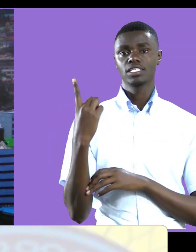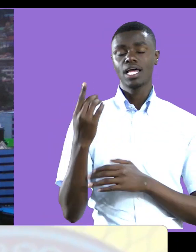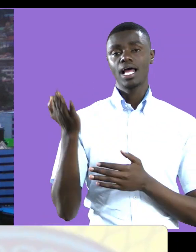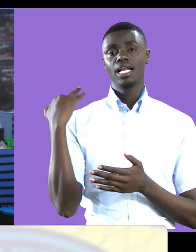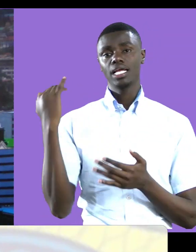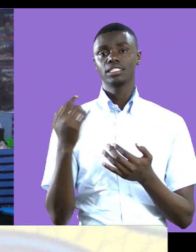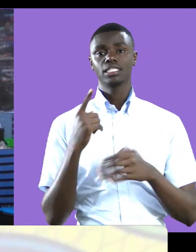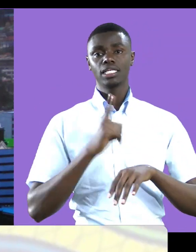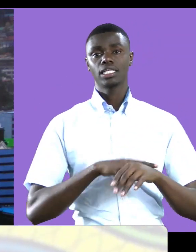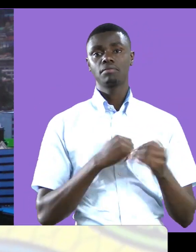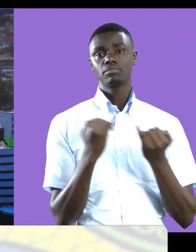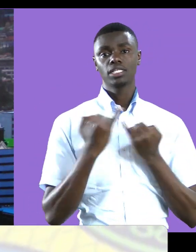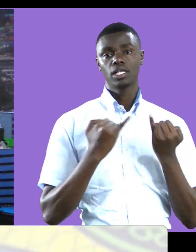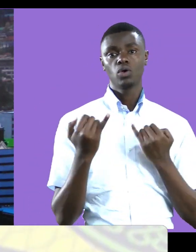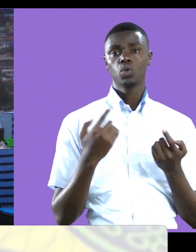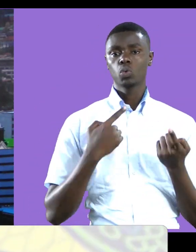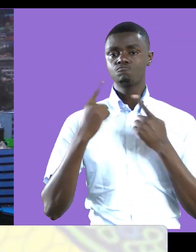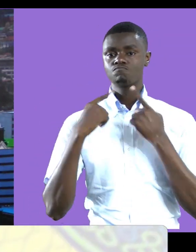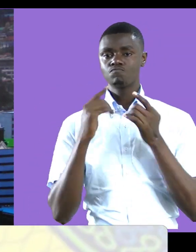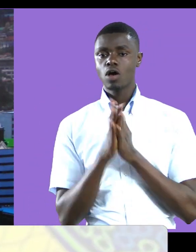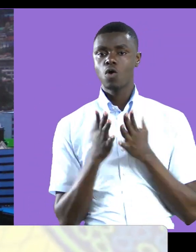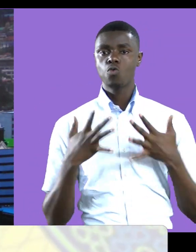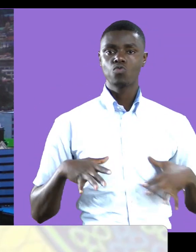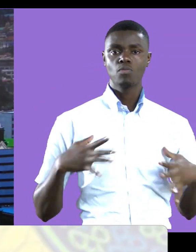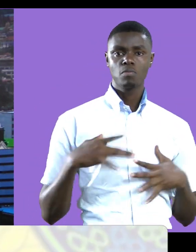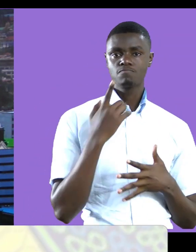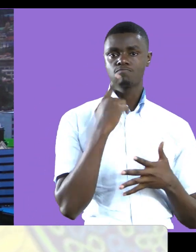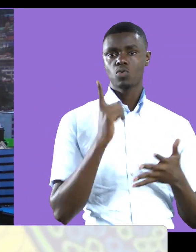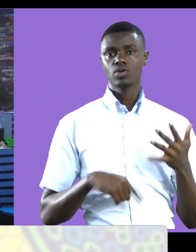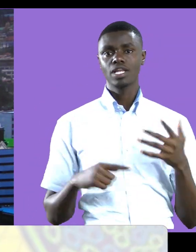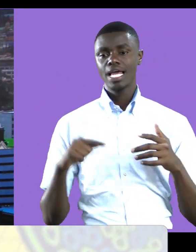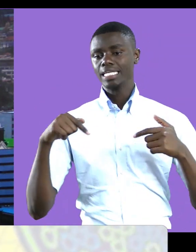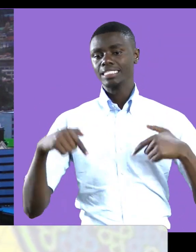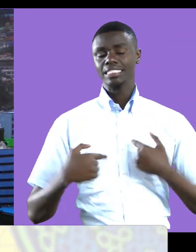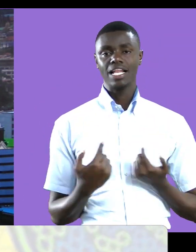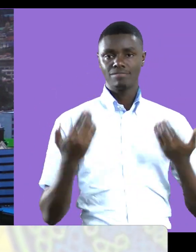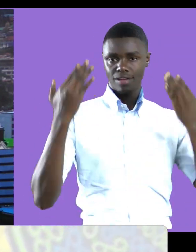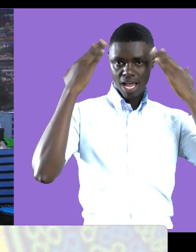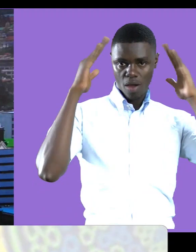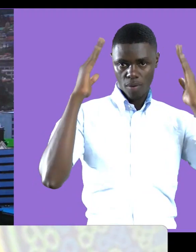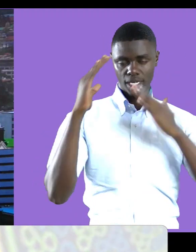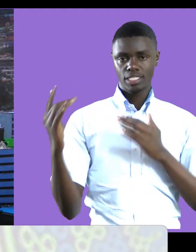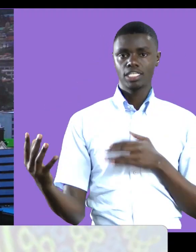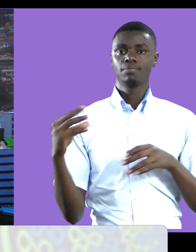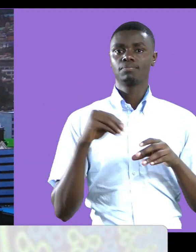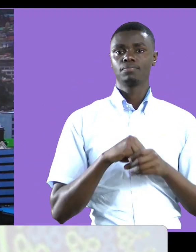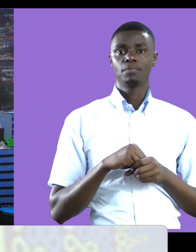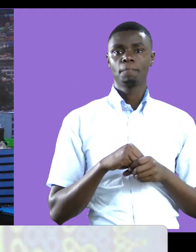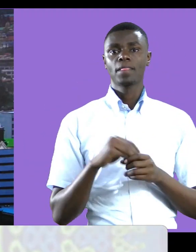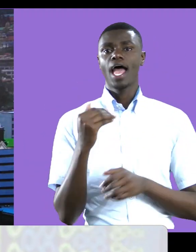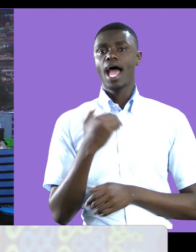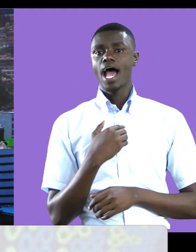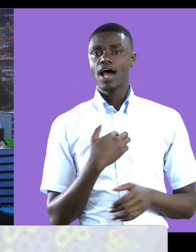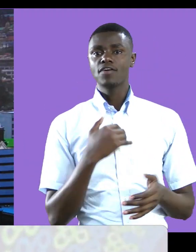here we were talking to guys and also say the fact that and that is where self awareness na come through. True. Ndio. Having that self image of what you